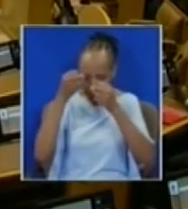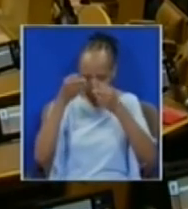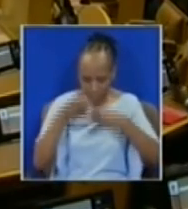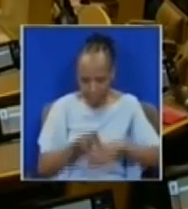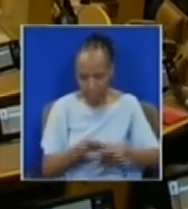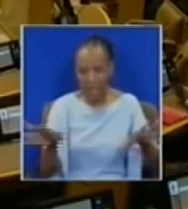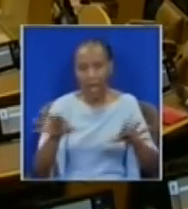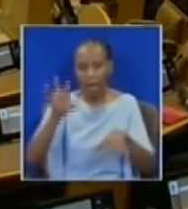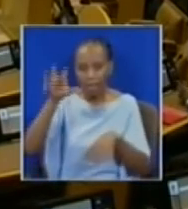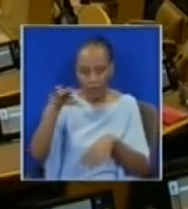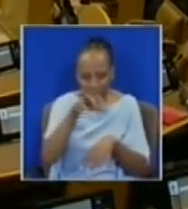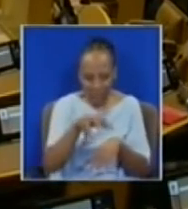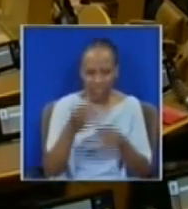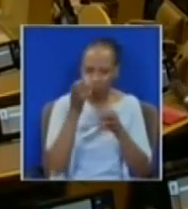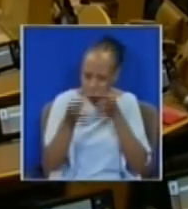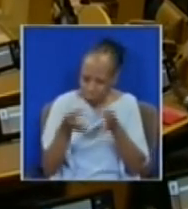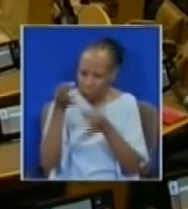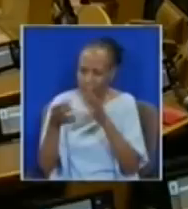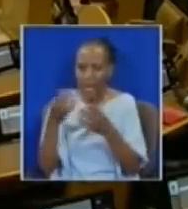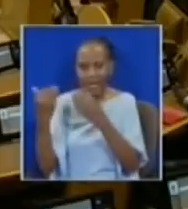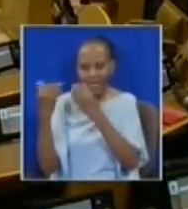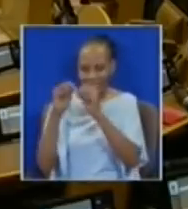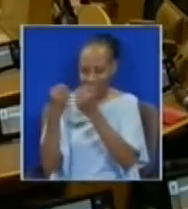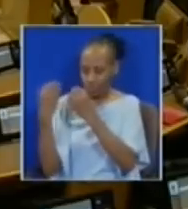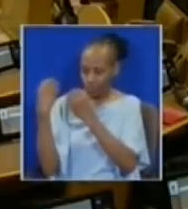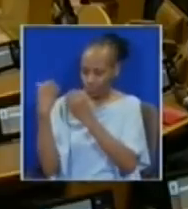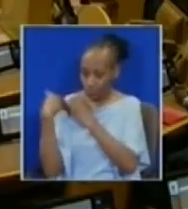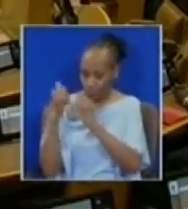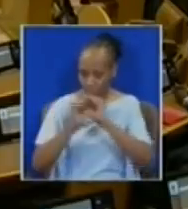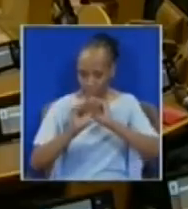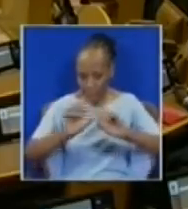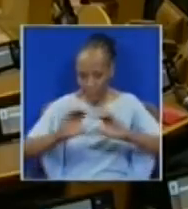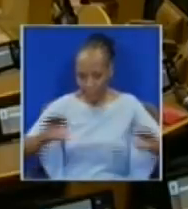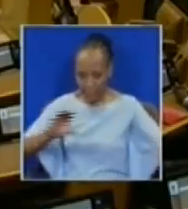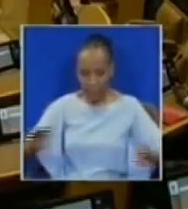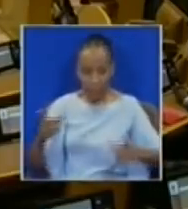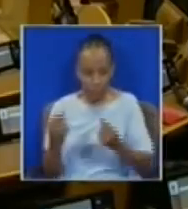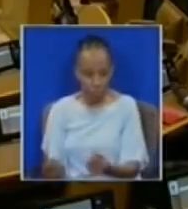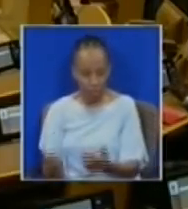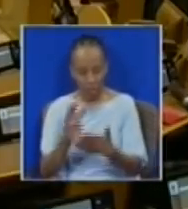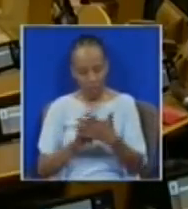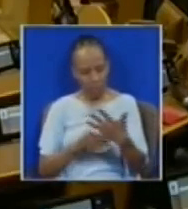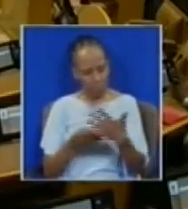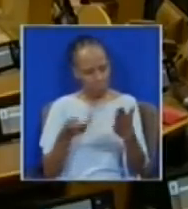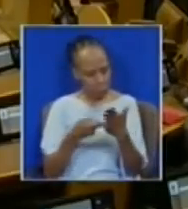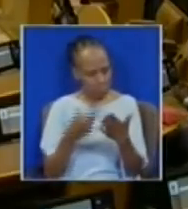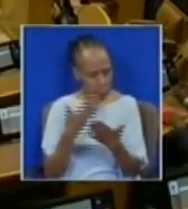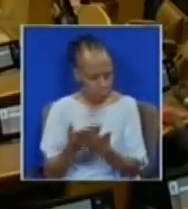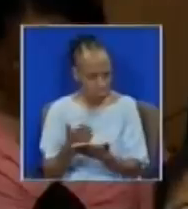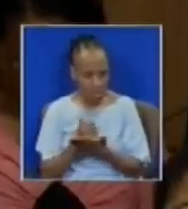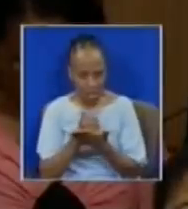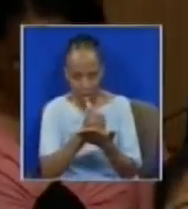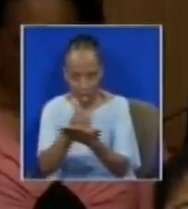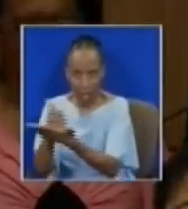pocket. As soon as the Rules Committee sits, which is normally every 2 weeks, so we'll either sit this coming Friday or the Friday